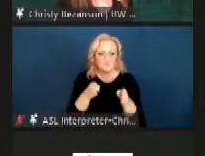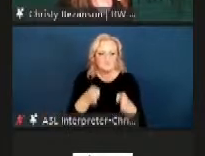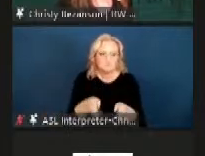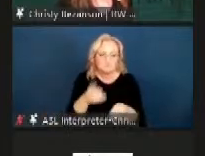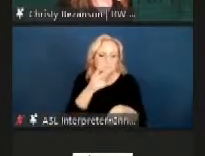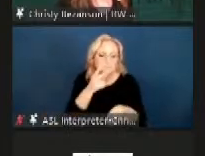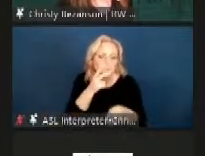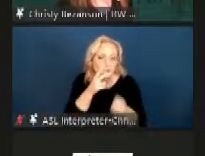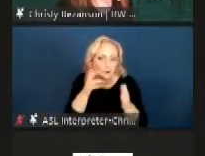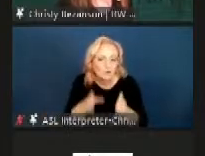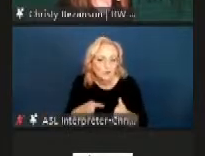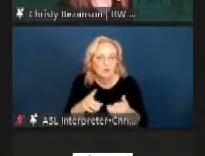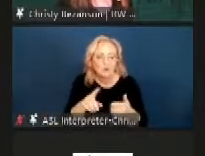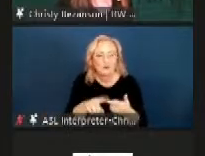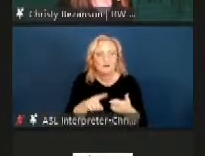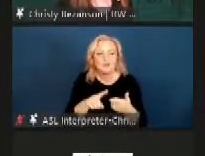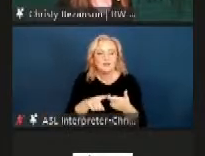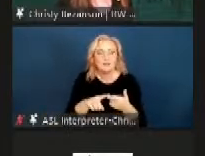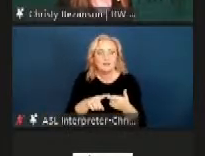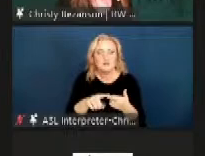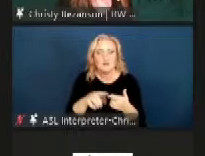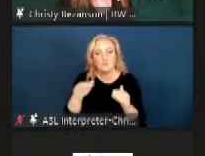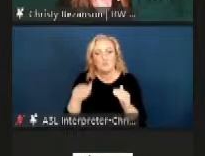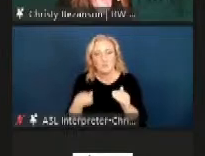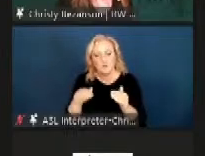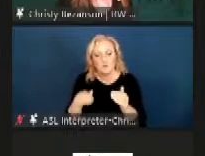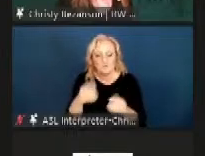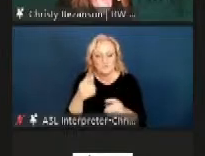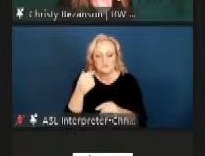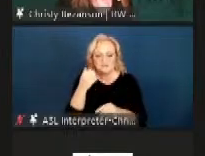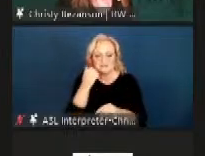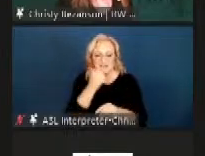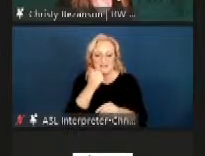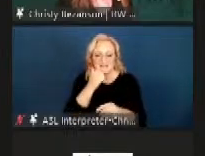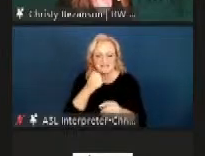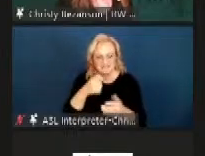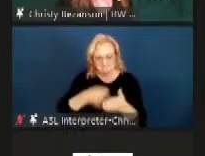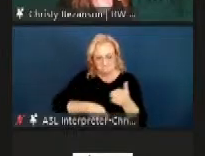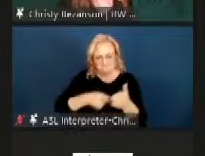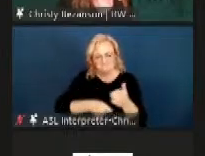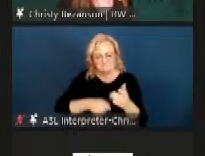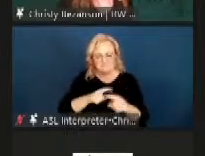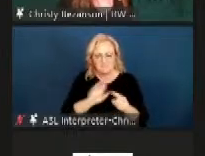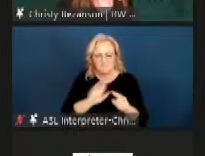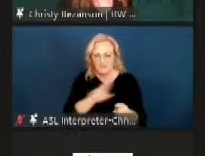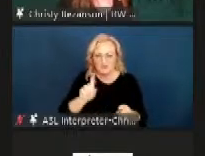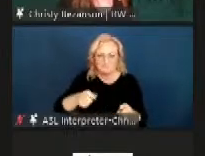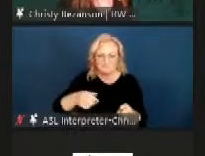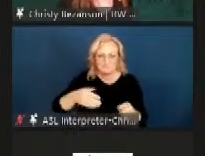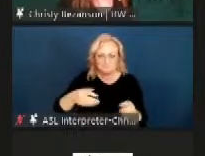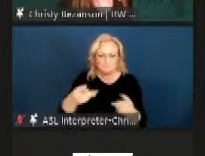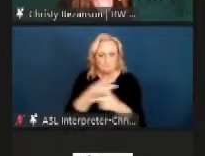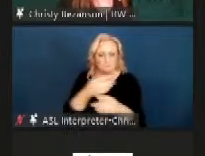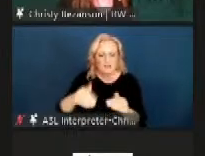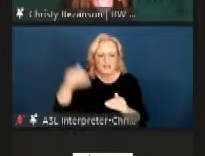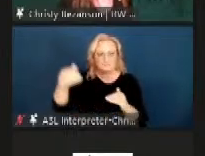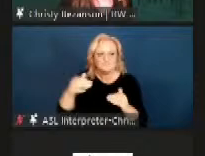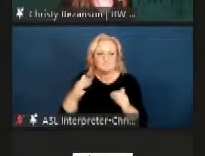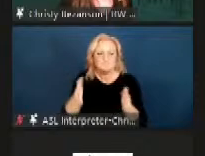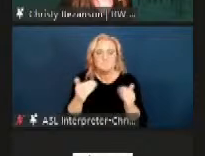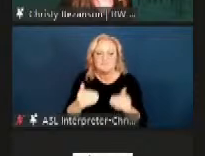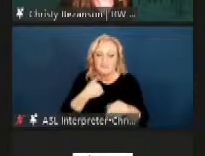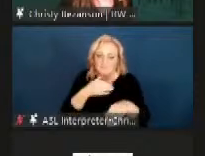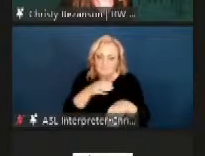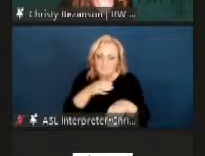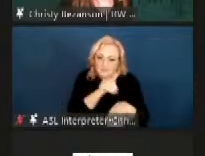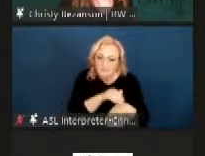smoker, they've been given a low daily rate despite what their needs are, the individual has pets or animals that they take care